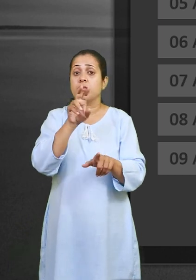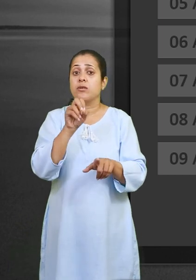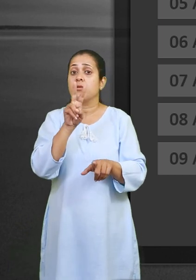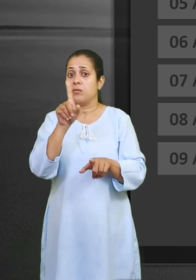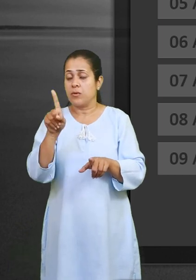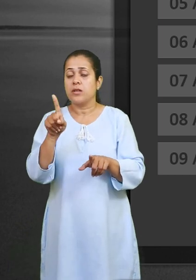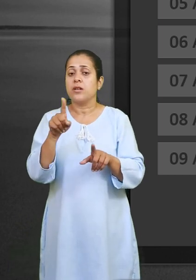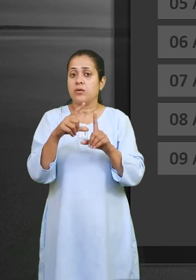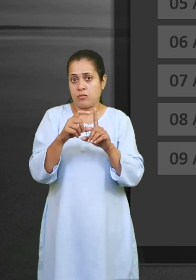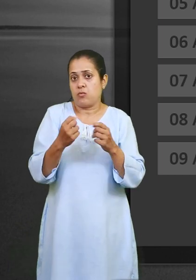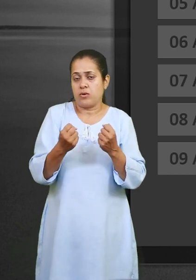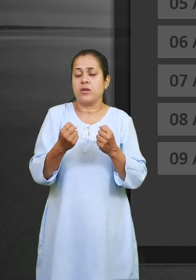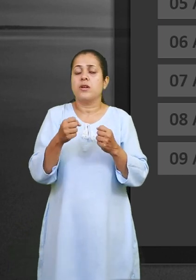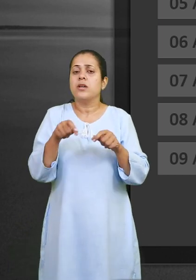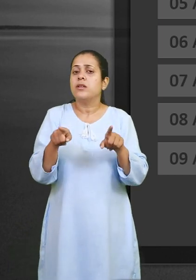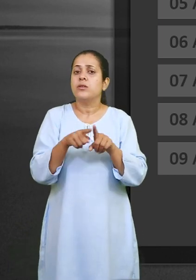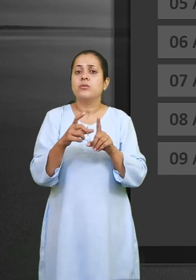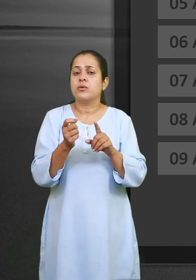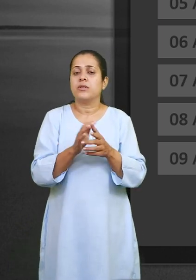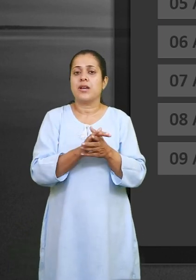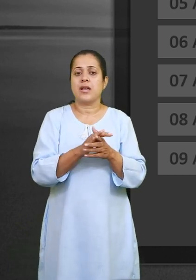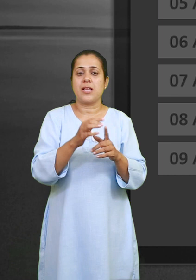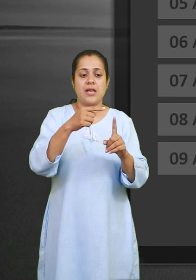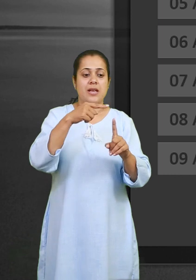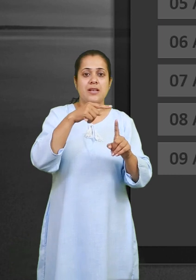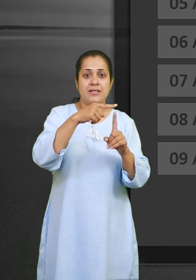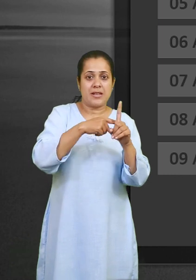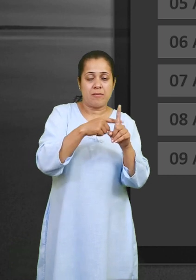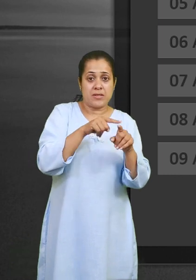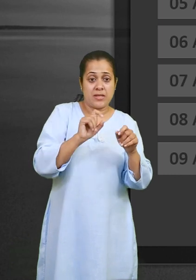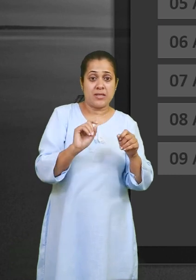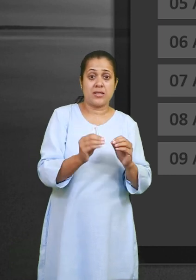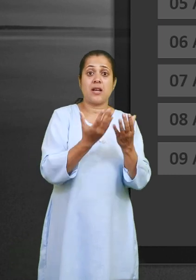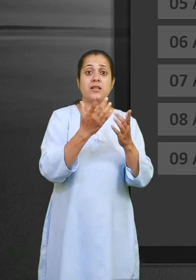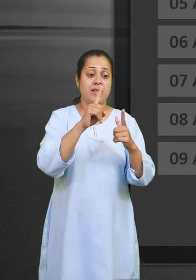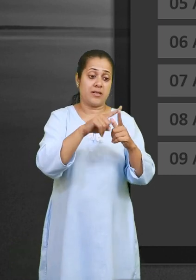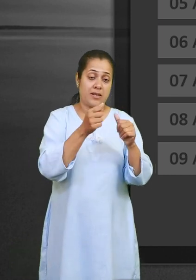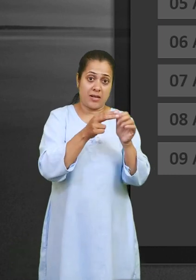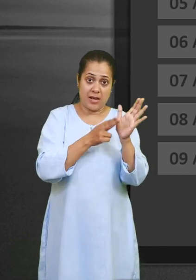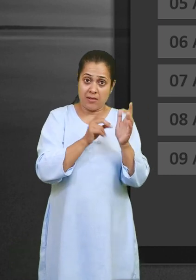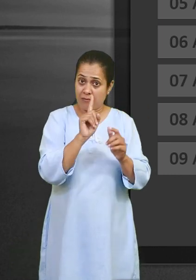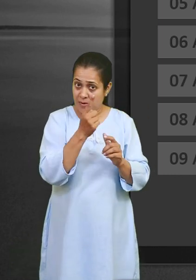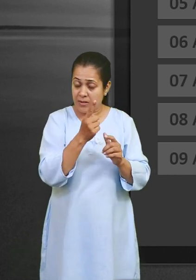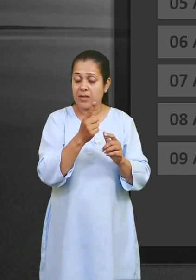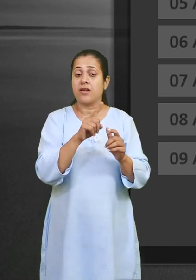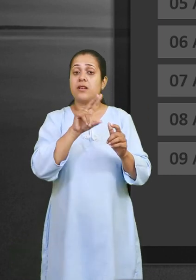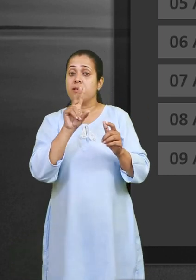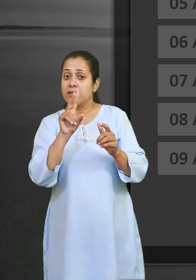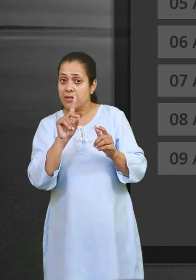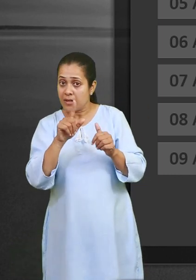then all I will do is calculate the temperature or start adding it from the 1st of